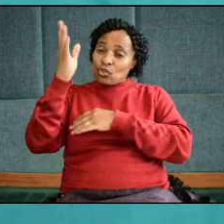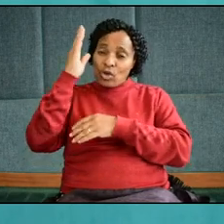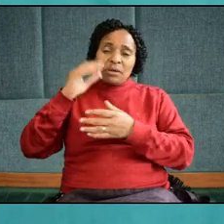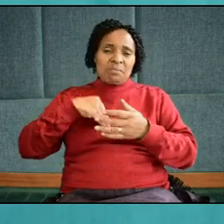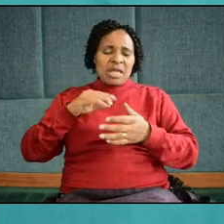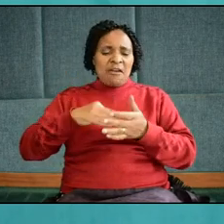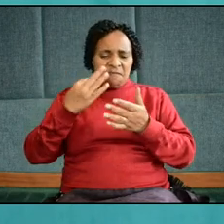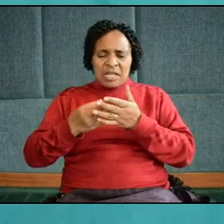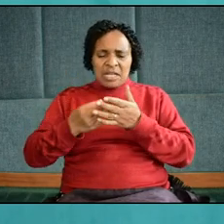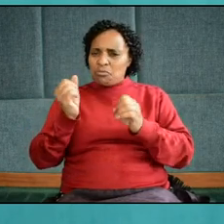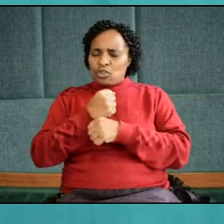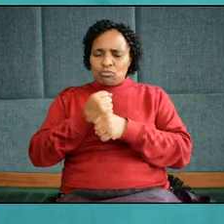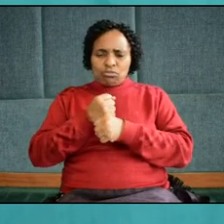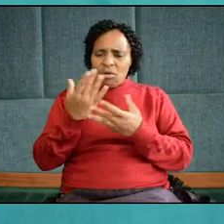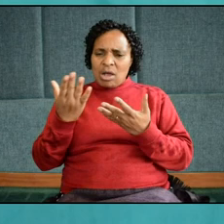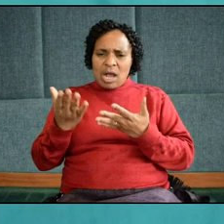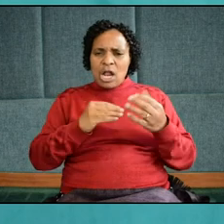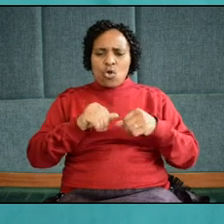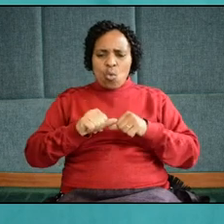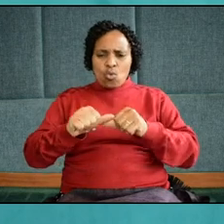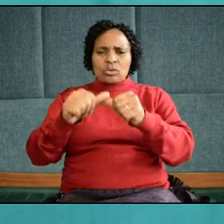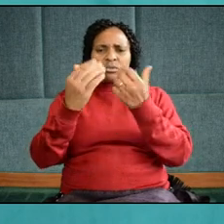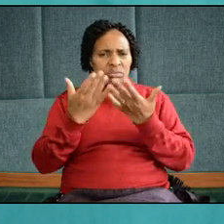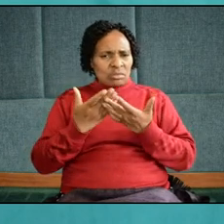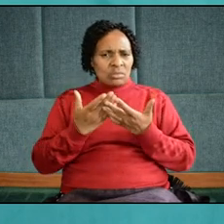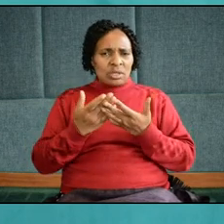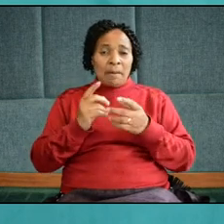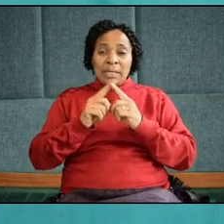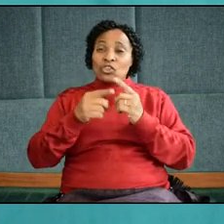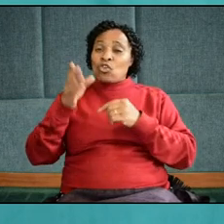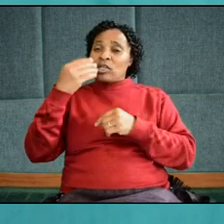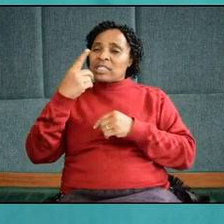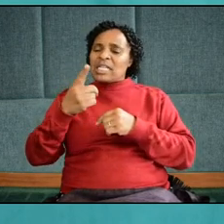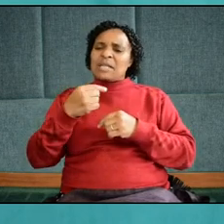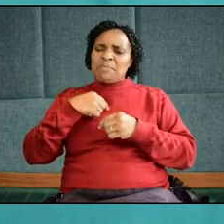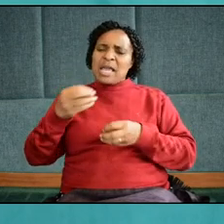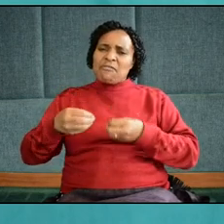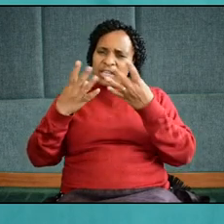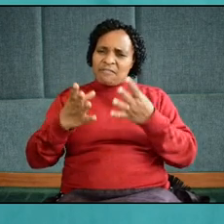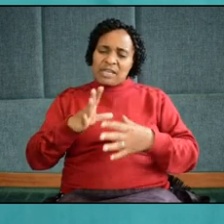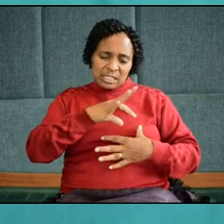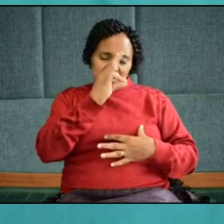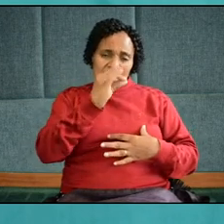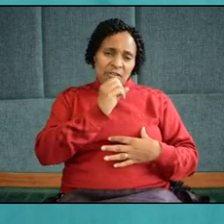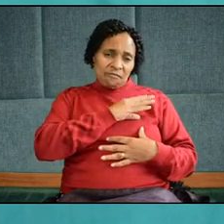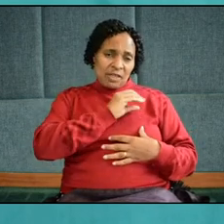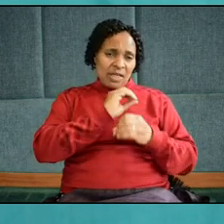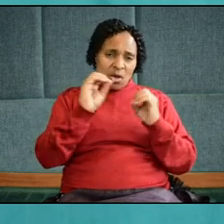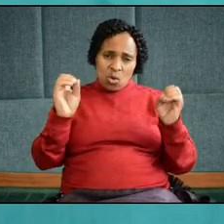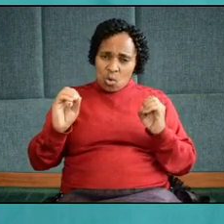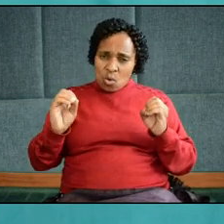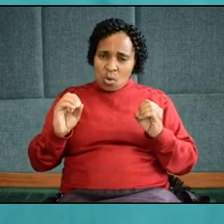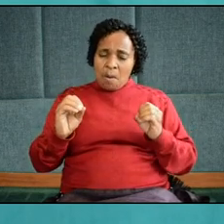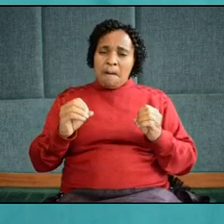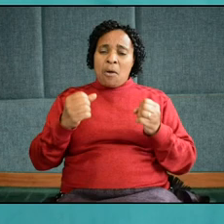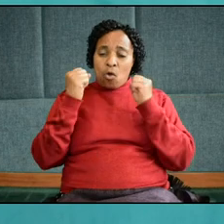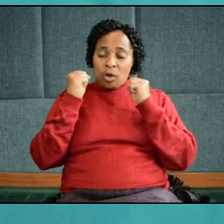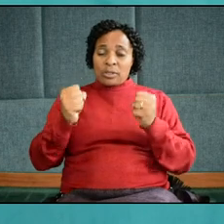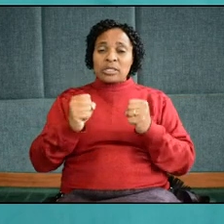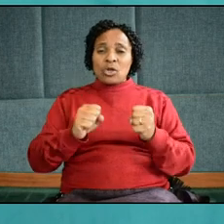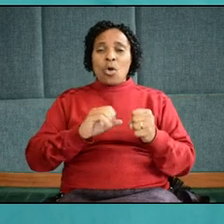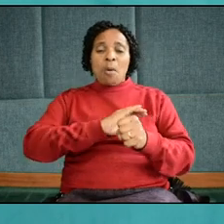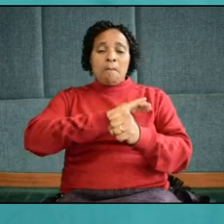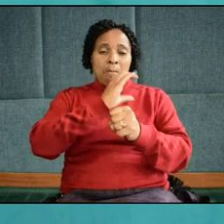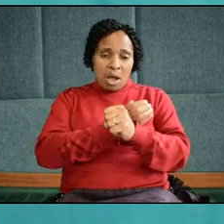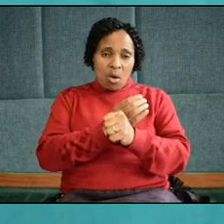cannot handle this. God tells us, I have given you not a spirit of fear, but of confidence and of power. And Christ tells us